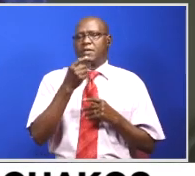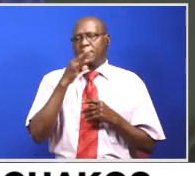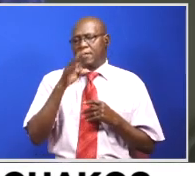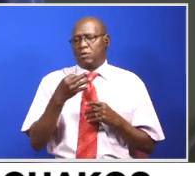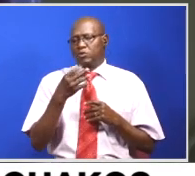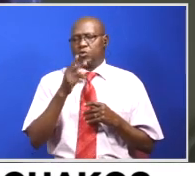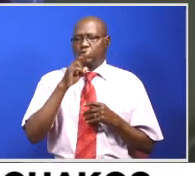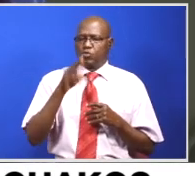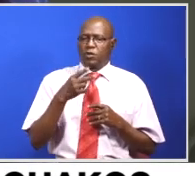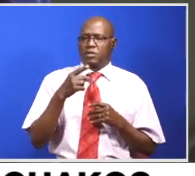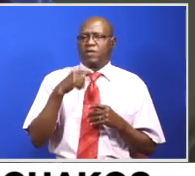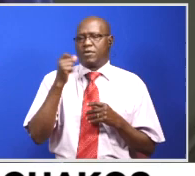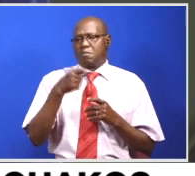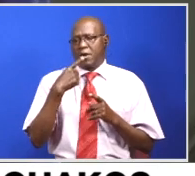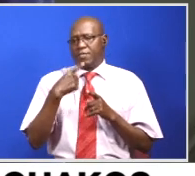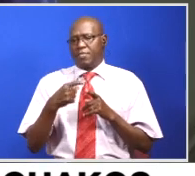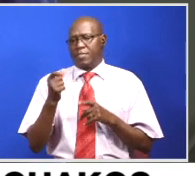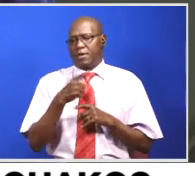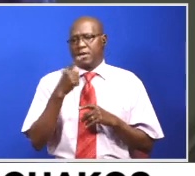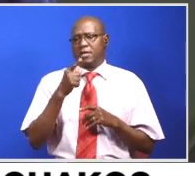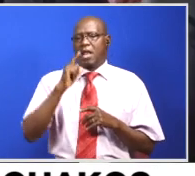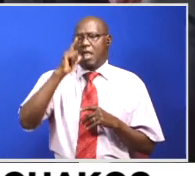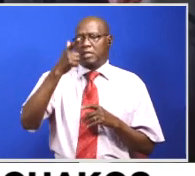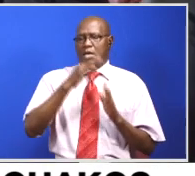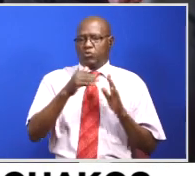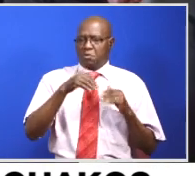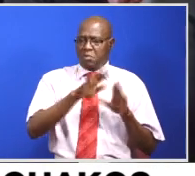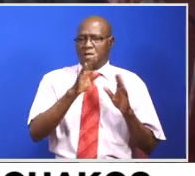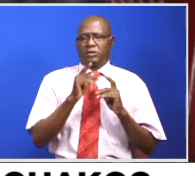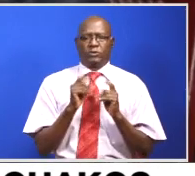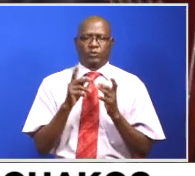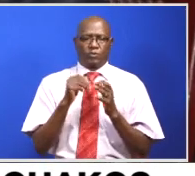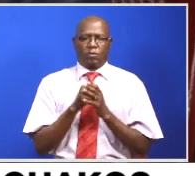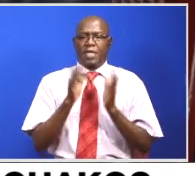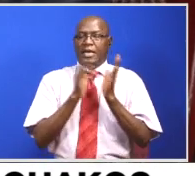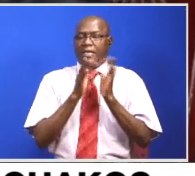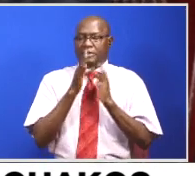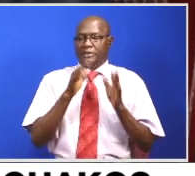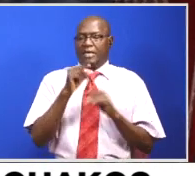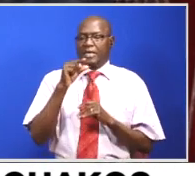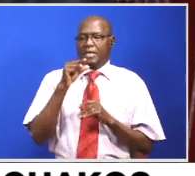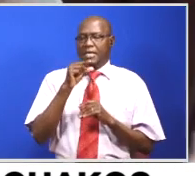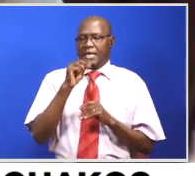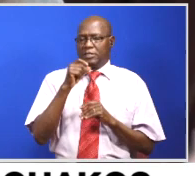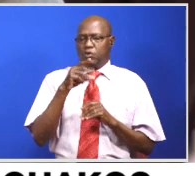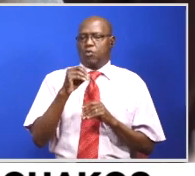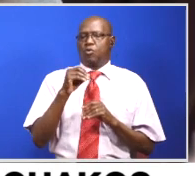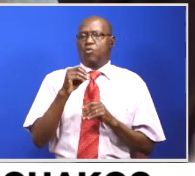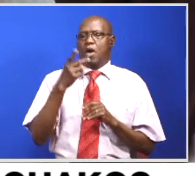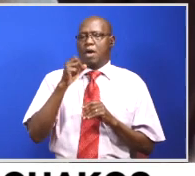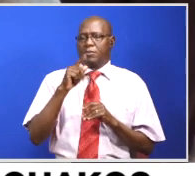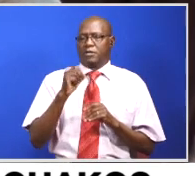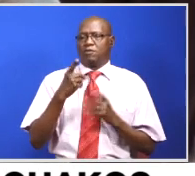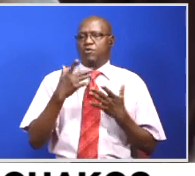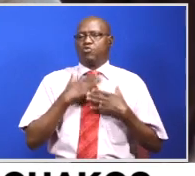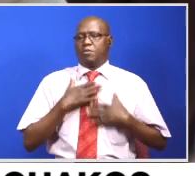ama 2,000 per month. Na nyumba inakuwa yake. According to a Christian NGO, Habitat for Humanity, Kenya has an